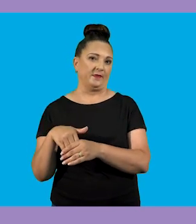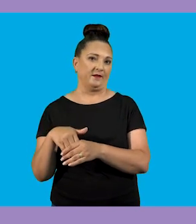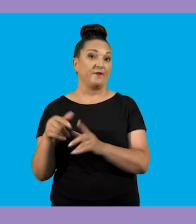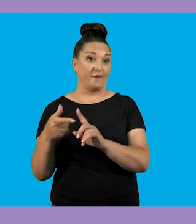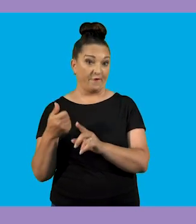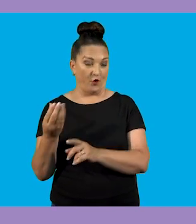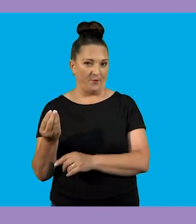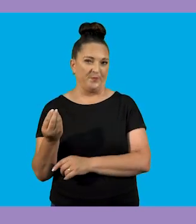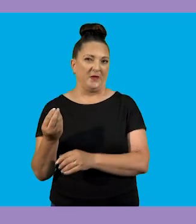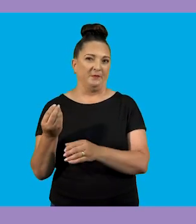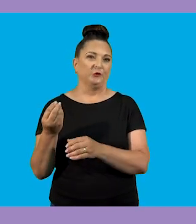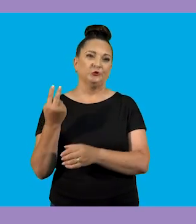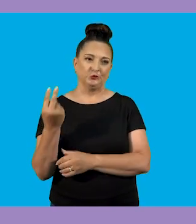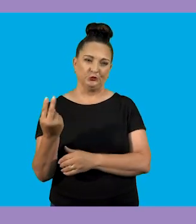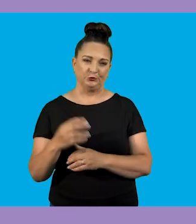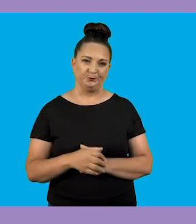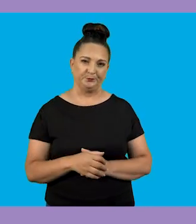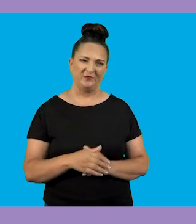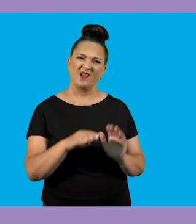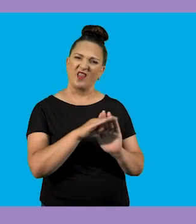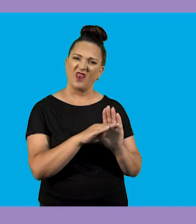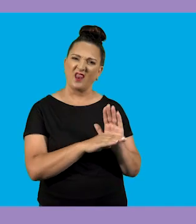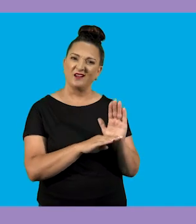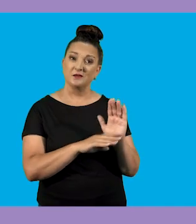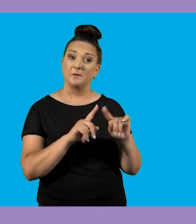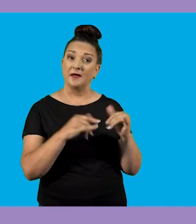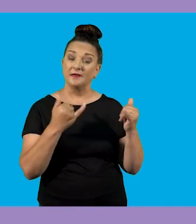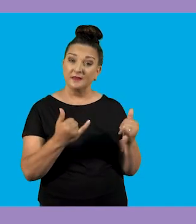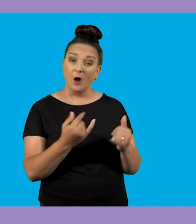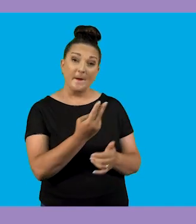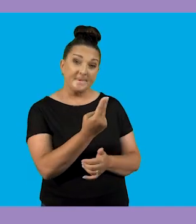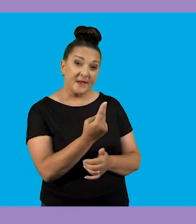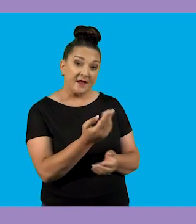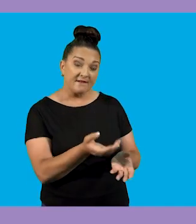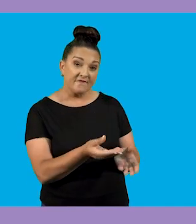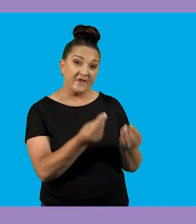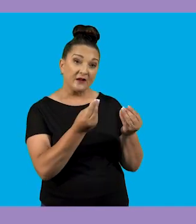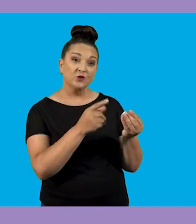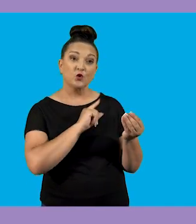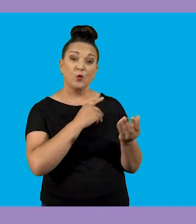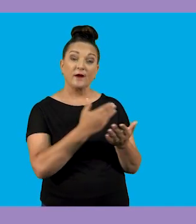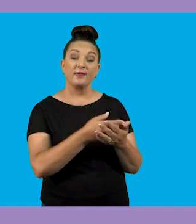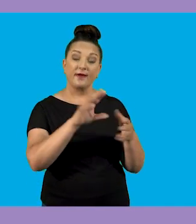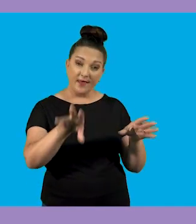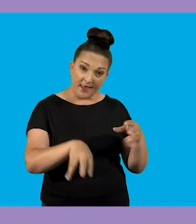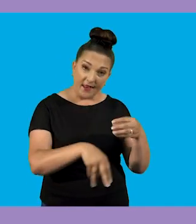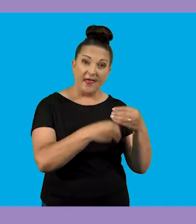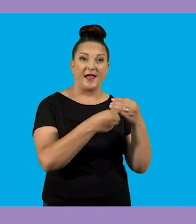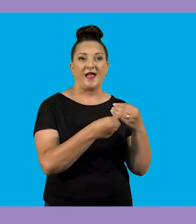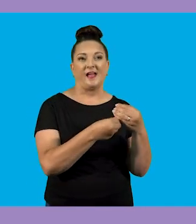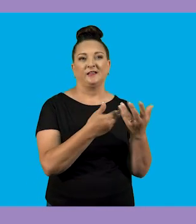So now of the listed factors, find the pair of factors that adds up to the value of b.